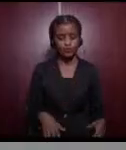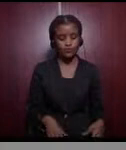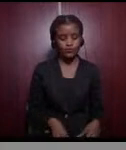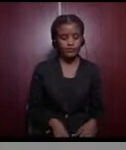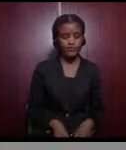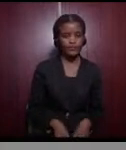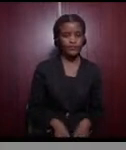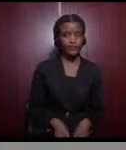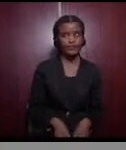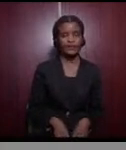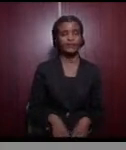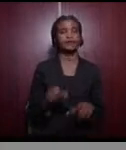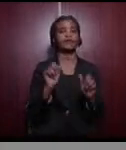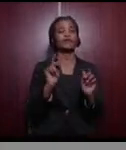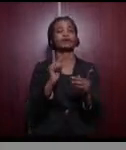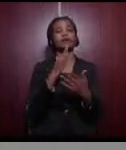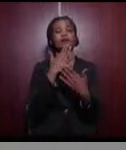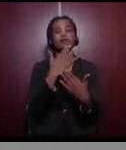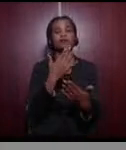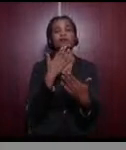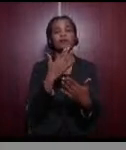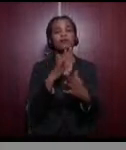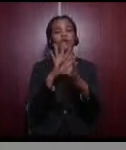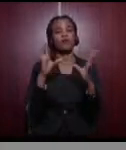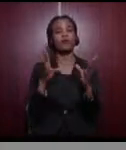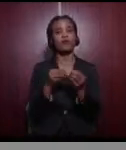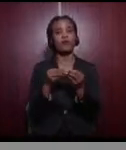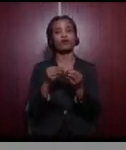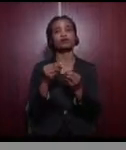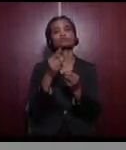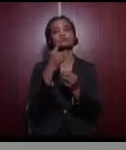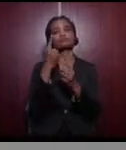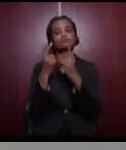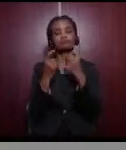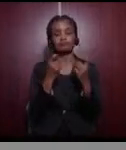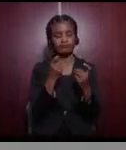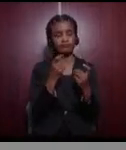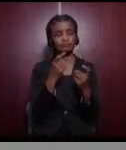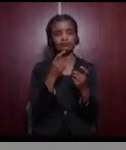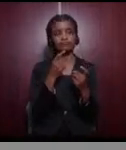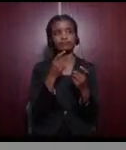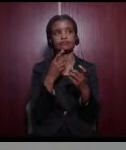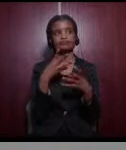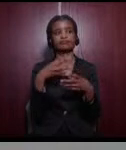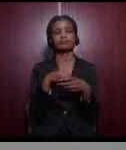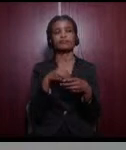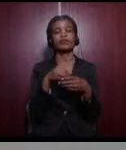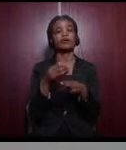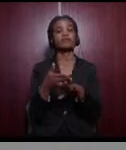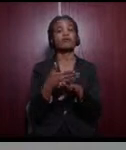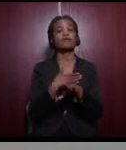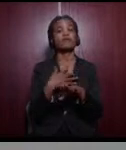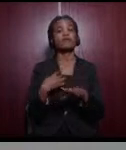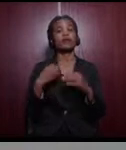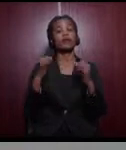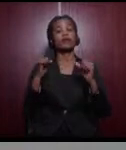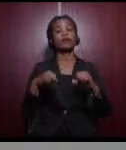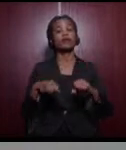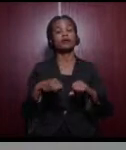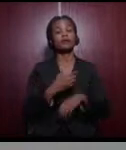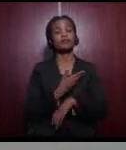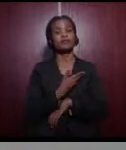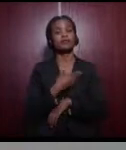Okay, Siyabonga for all the inputs. Before I can allow Ulon Ubabu